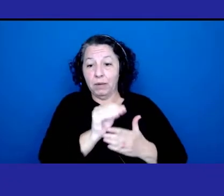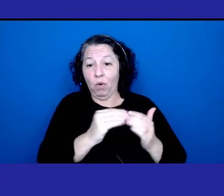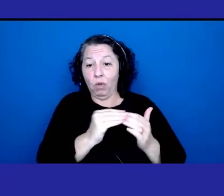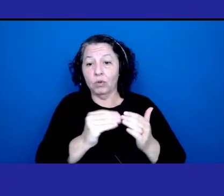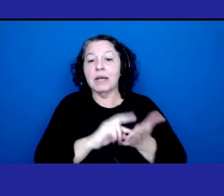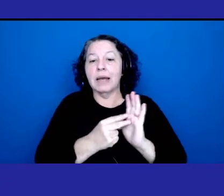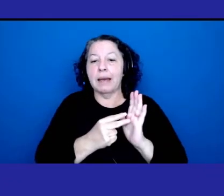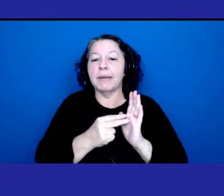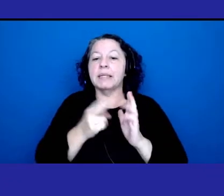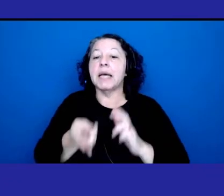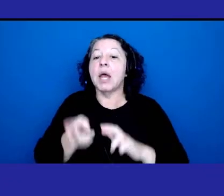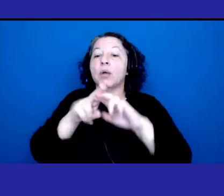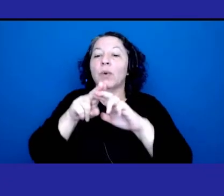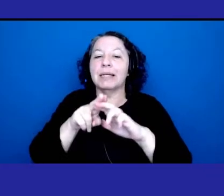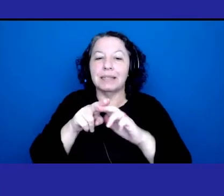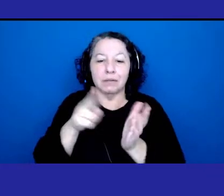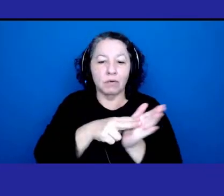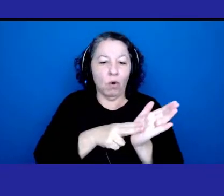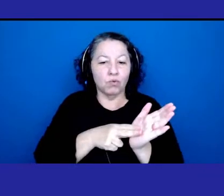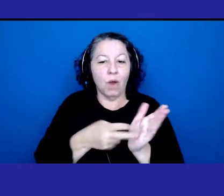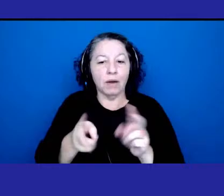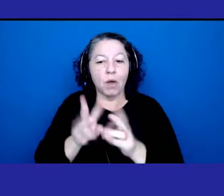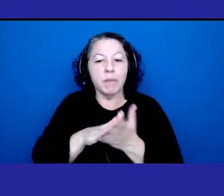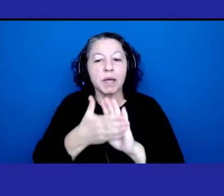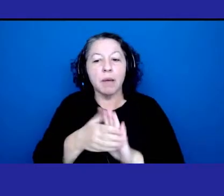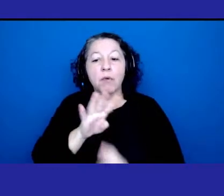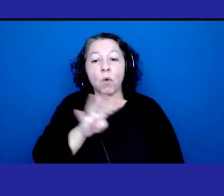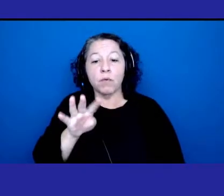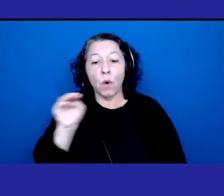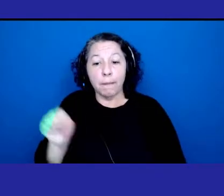the contract value to